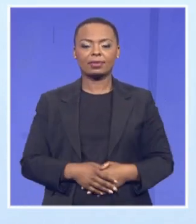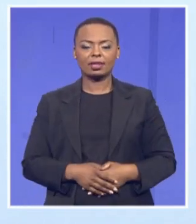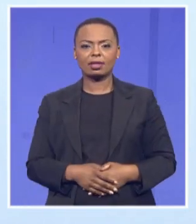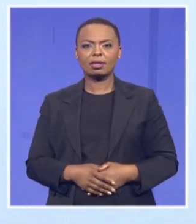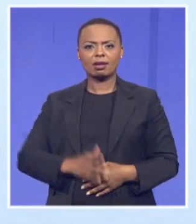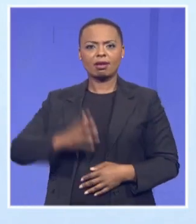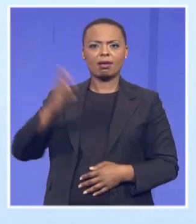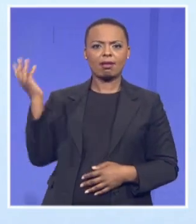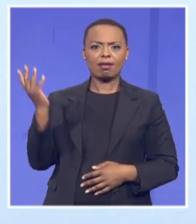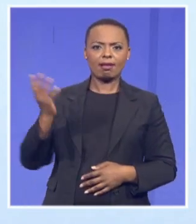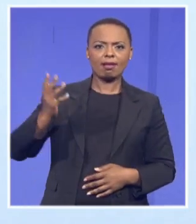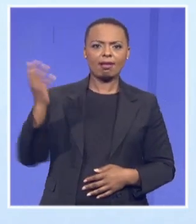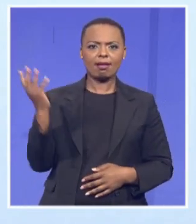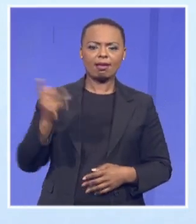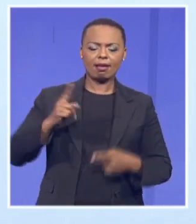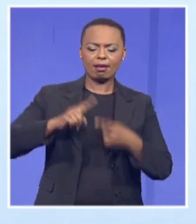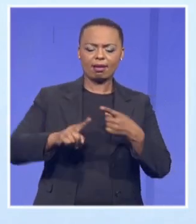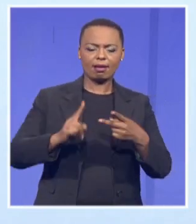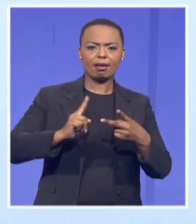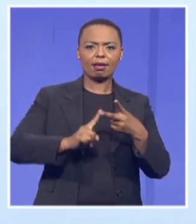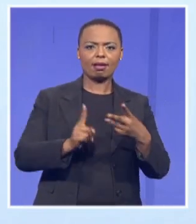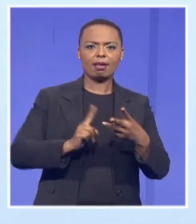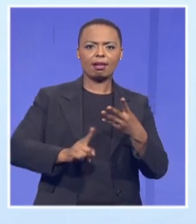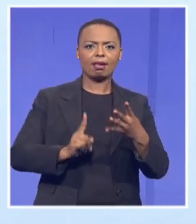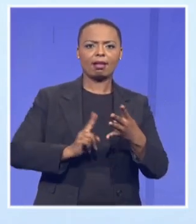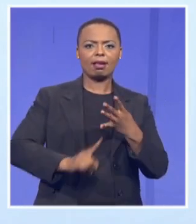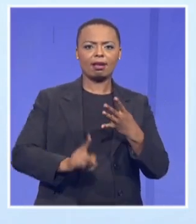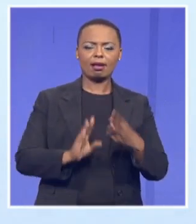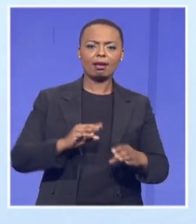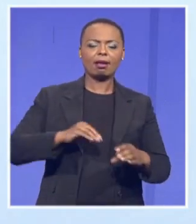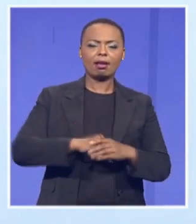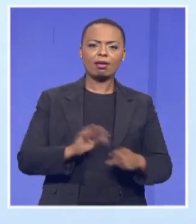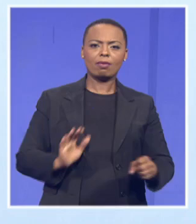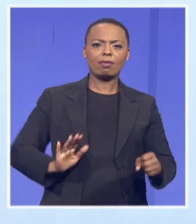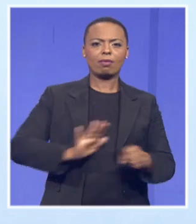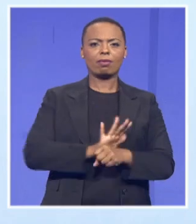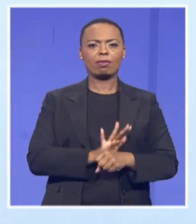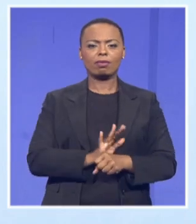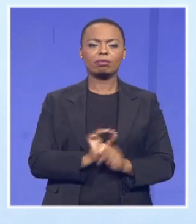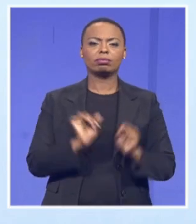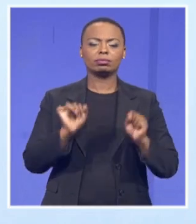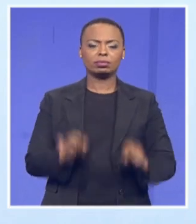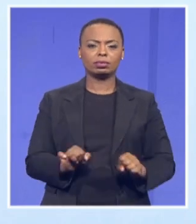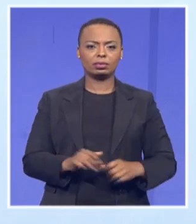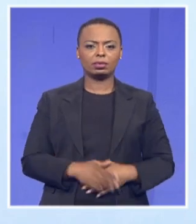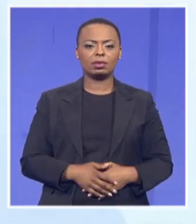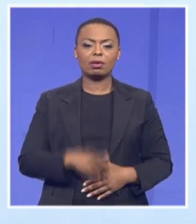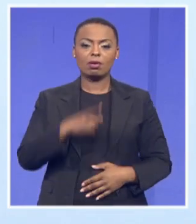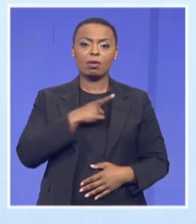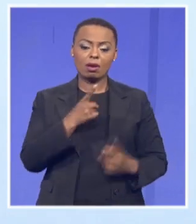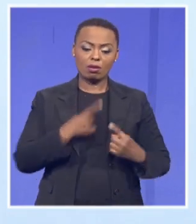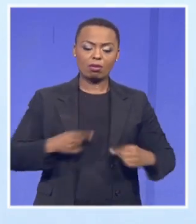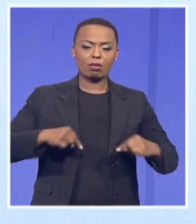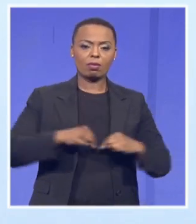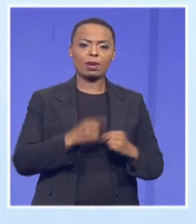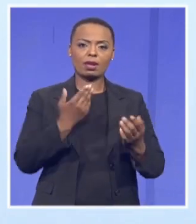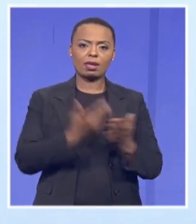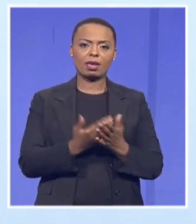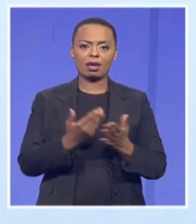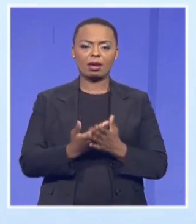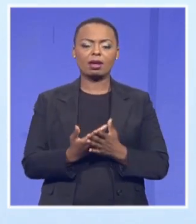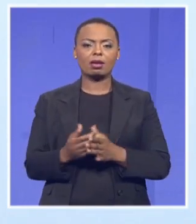pumped into us more fuel to be able to stand on a solid ground.